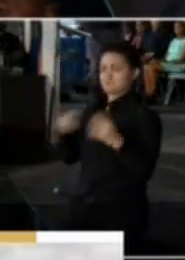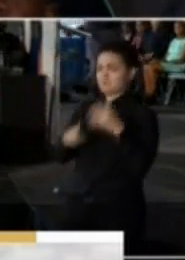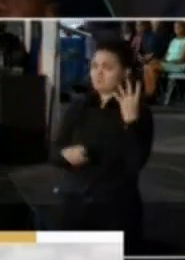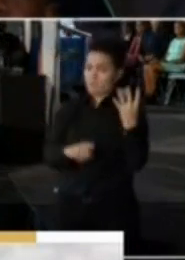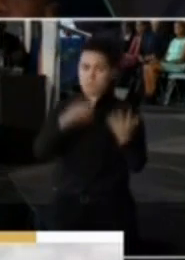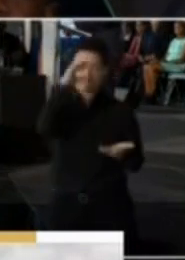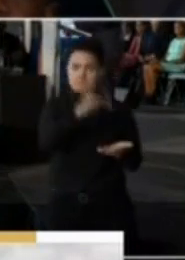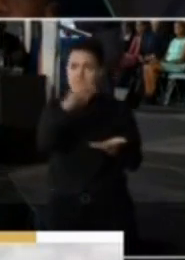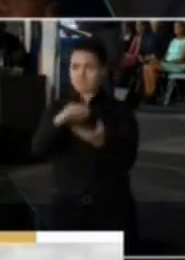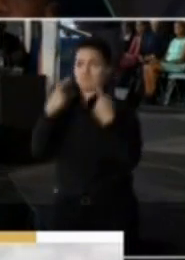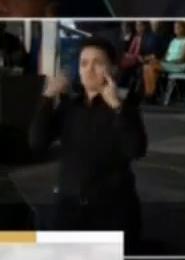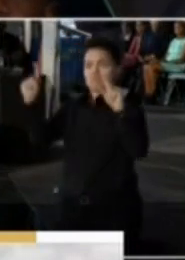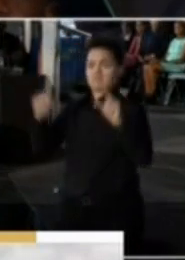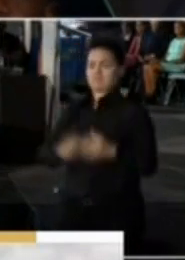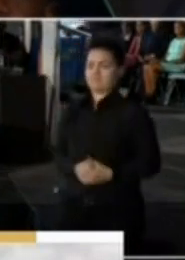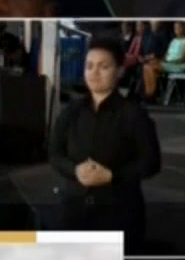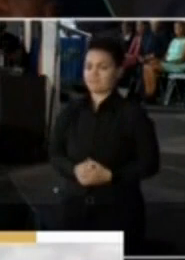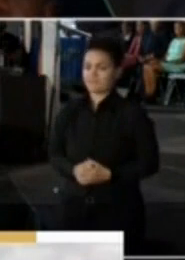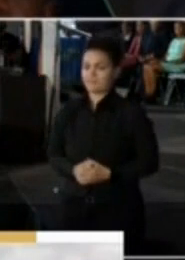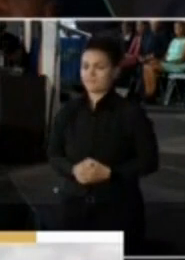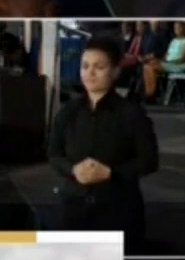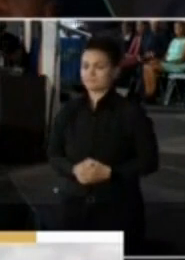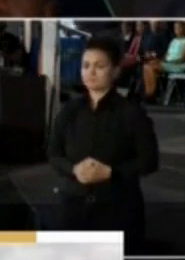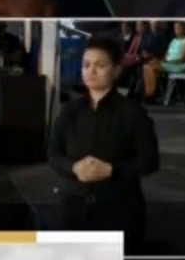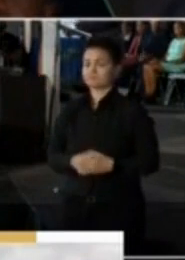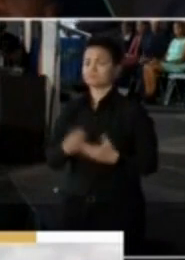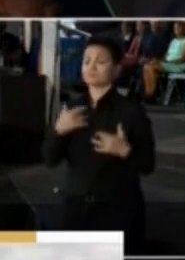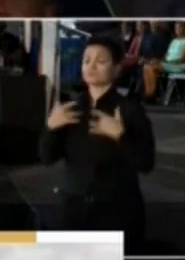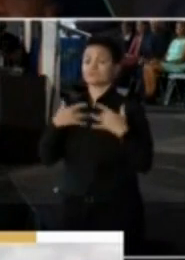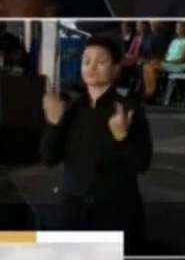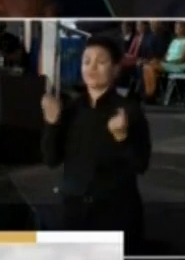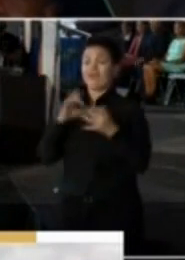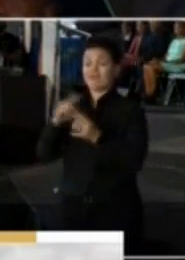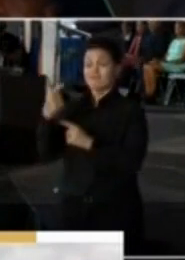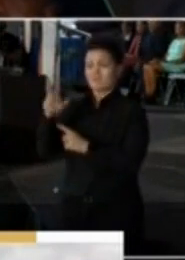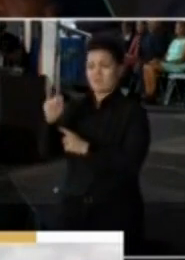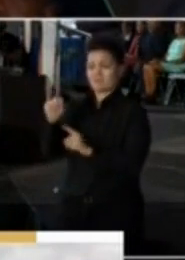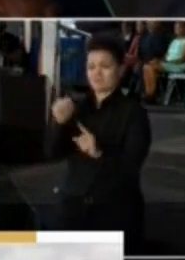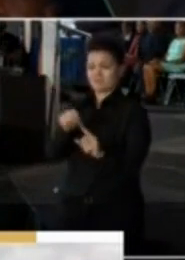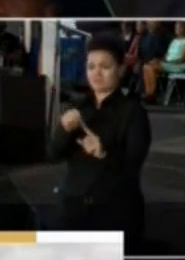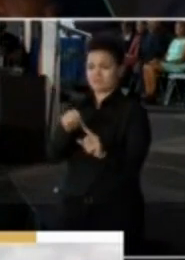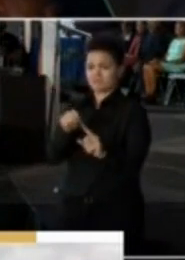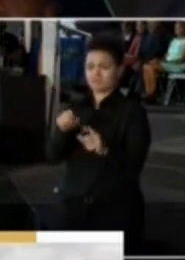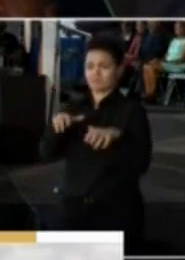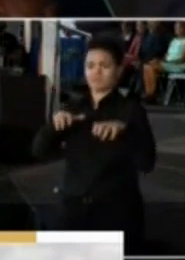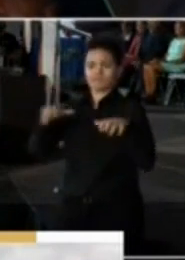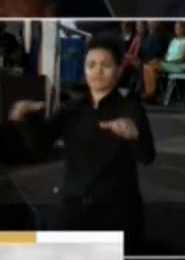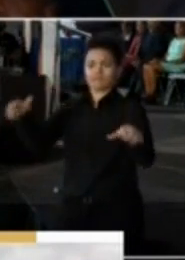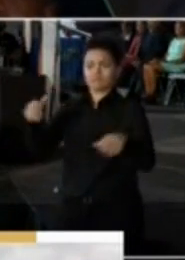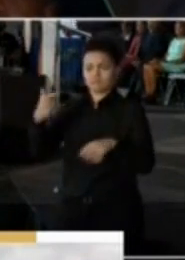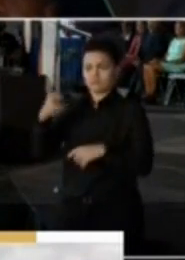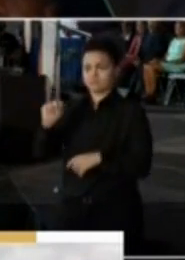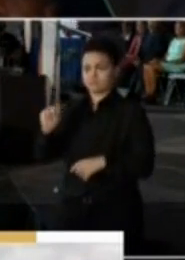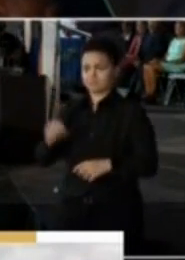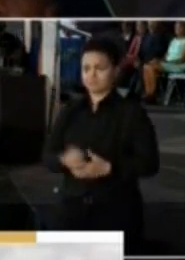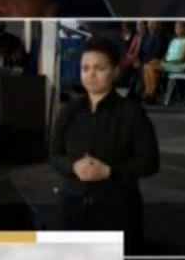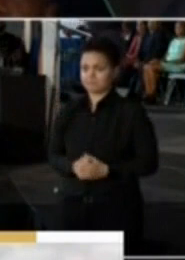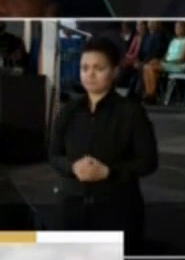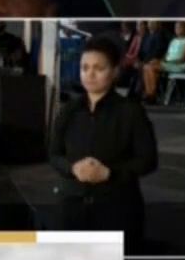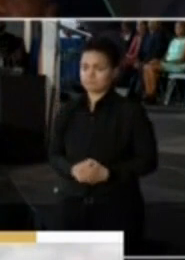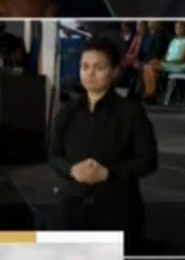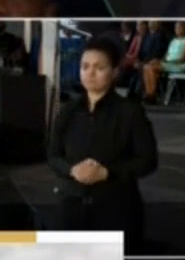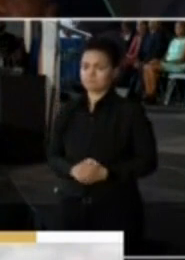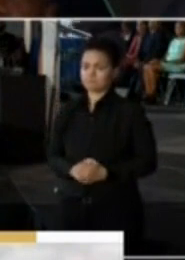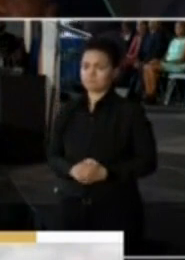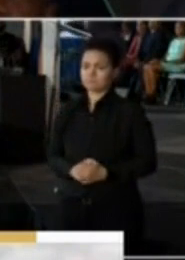remains concerning is the prevalence of guns on our streets. DPD took nearly